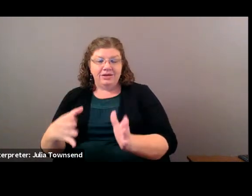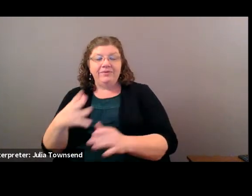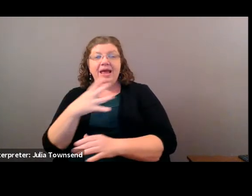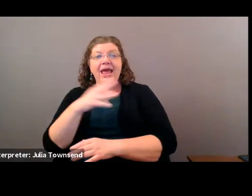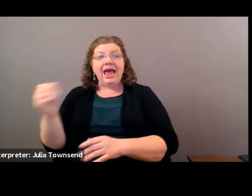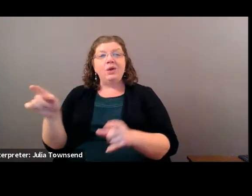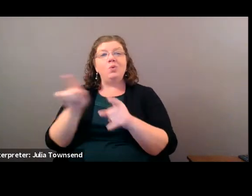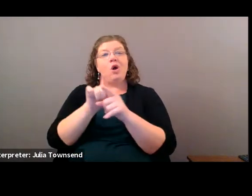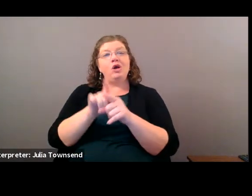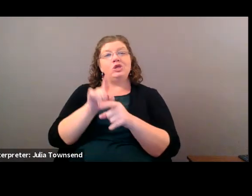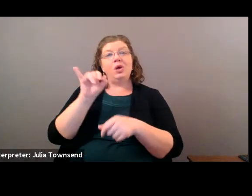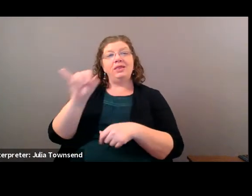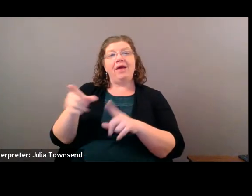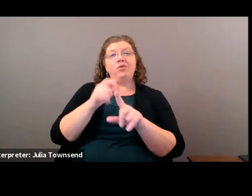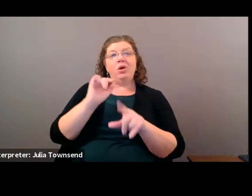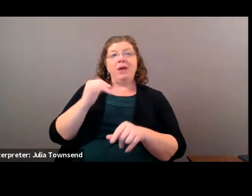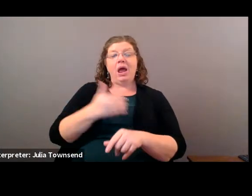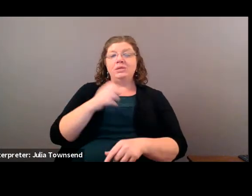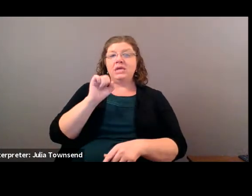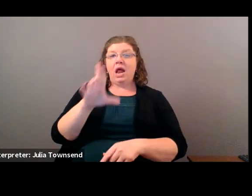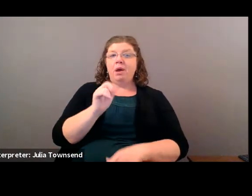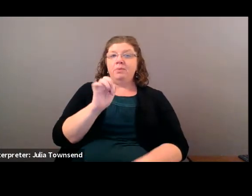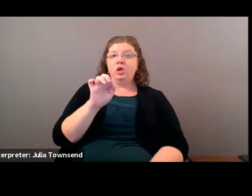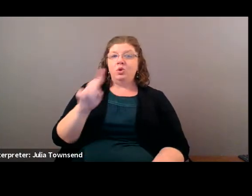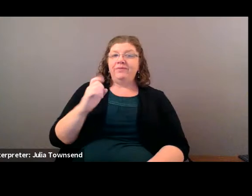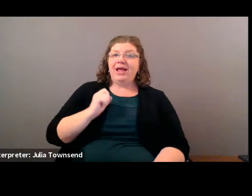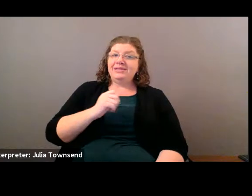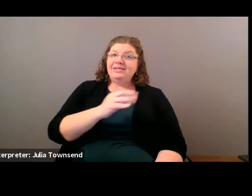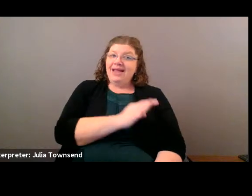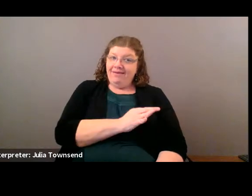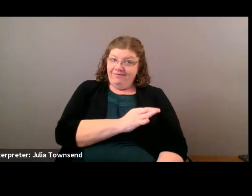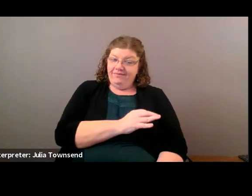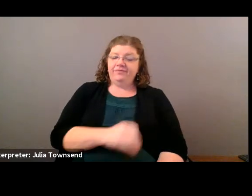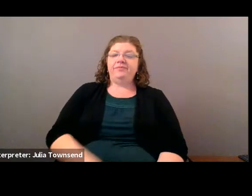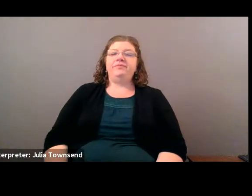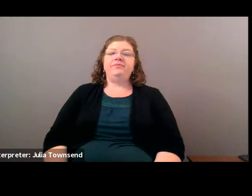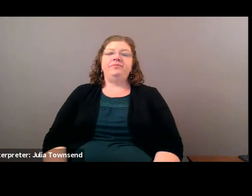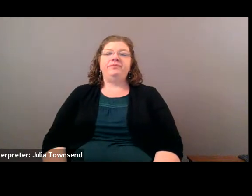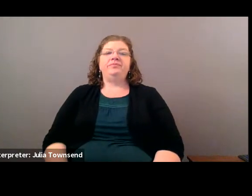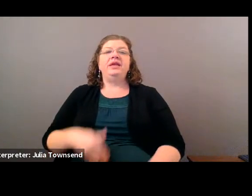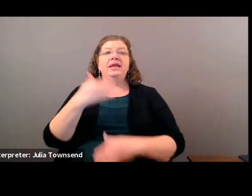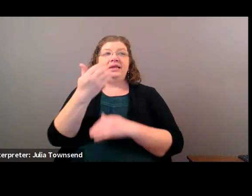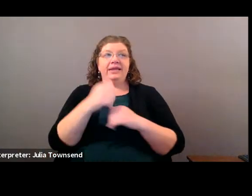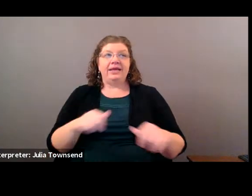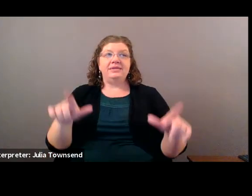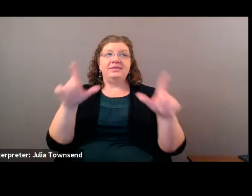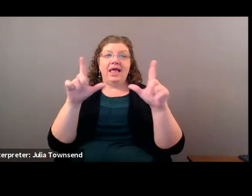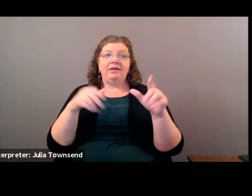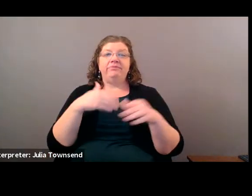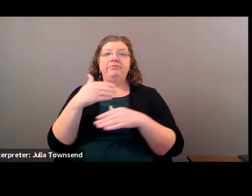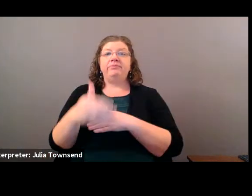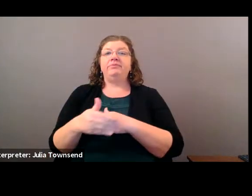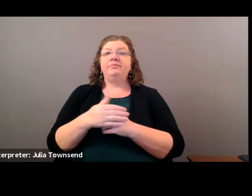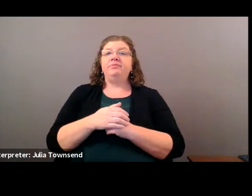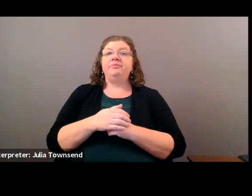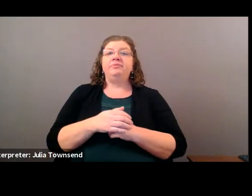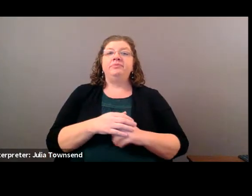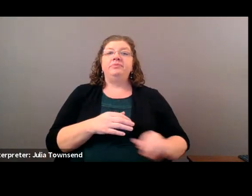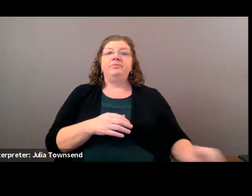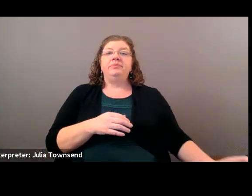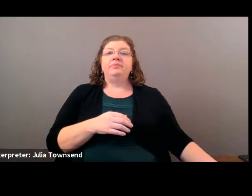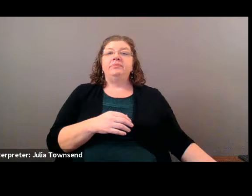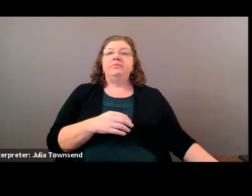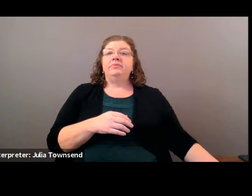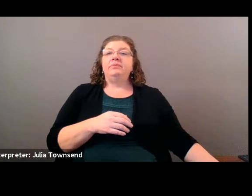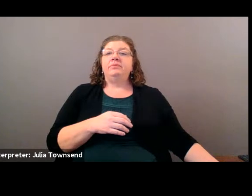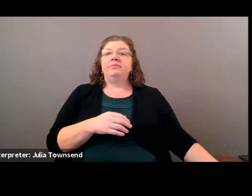also got that from our Santa Barbara Unified staff. Next slide, please. The third goal that we